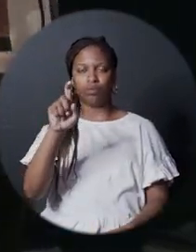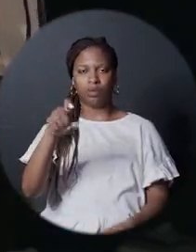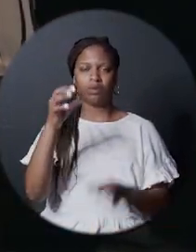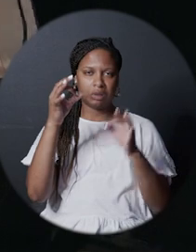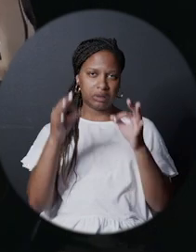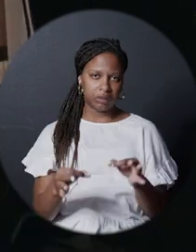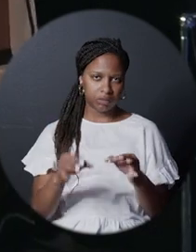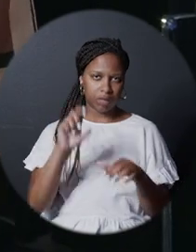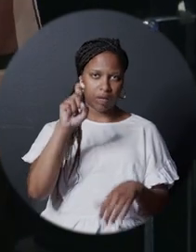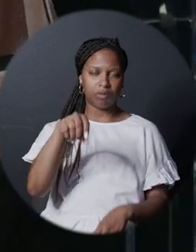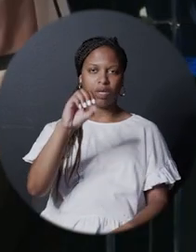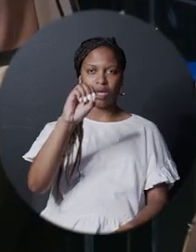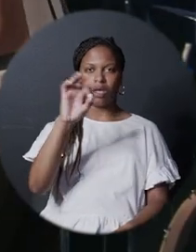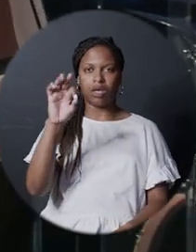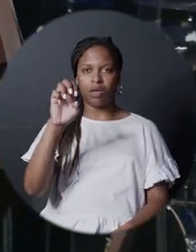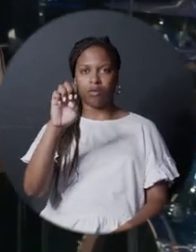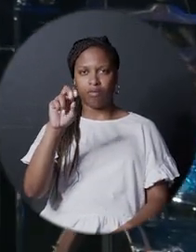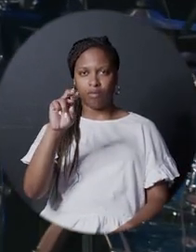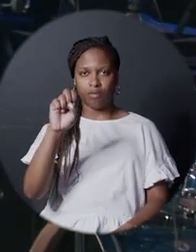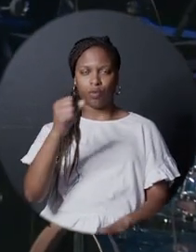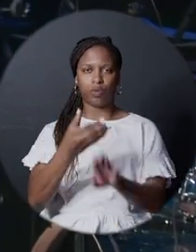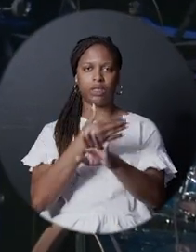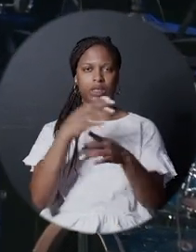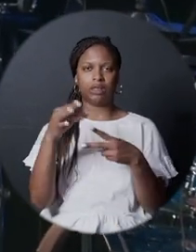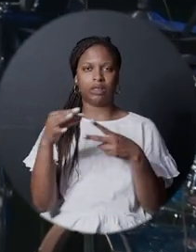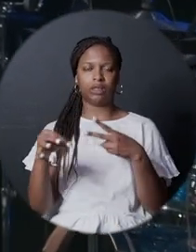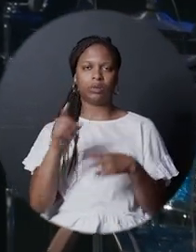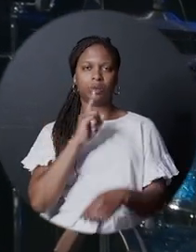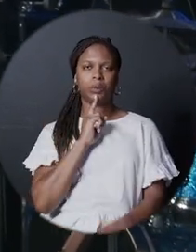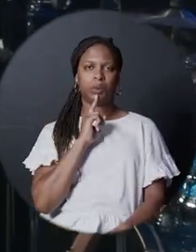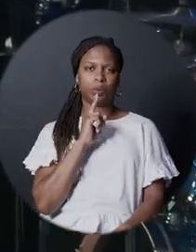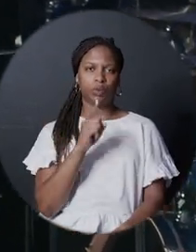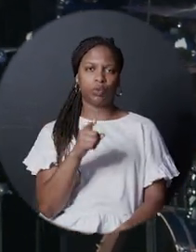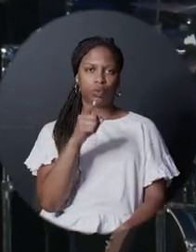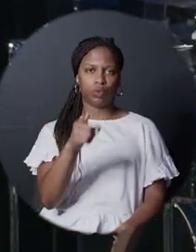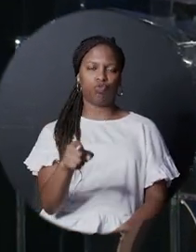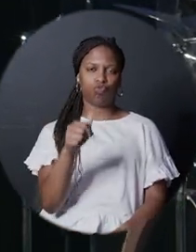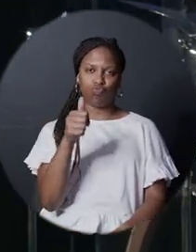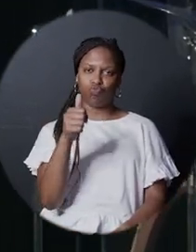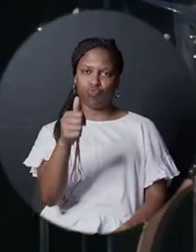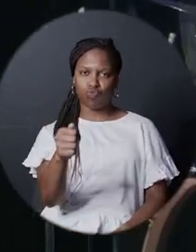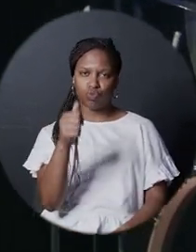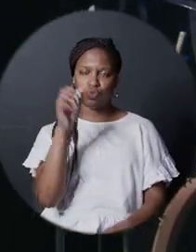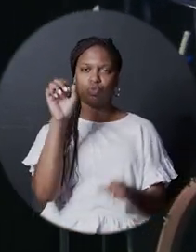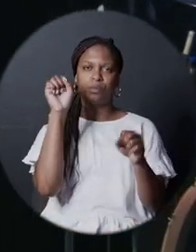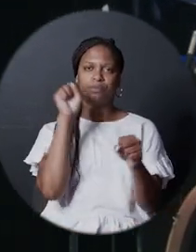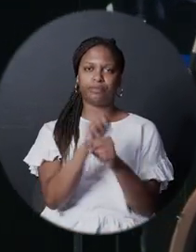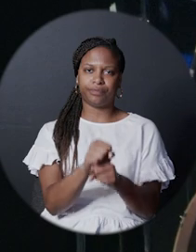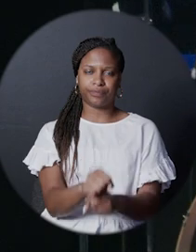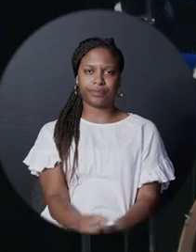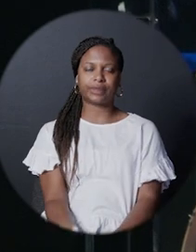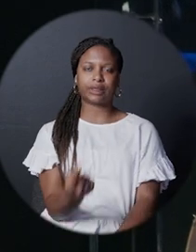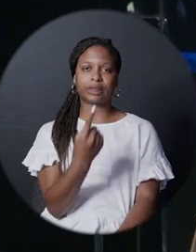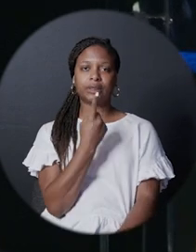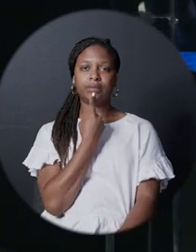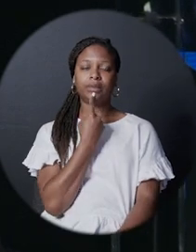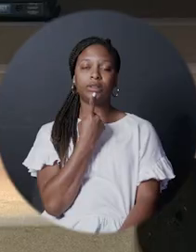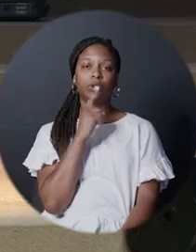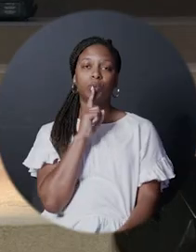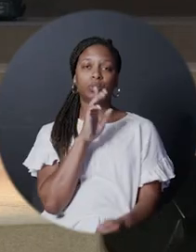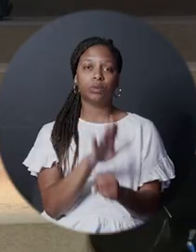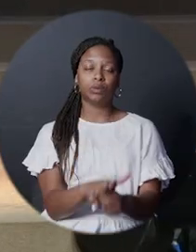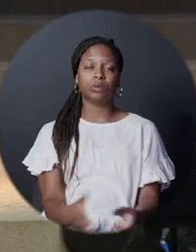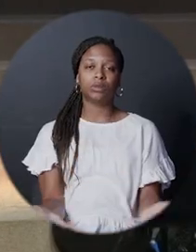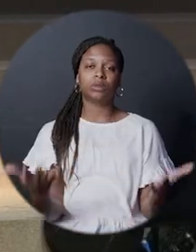You have to make some decisions. You have to be offensive. You've got to be pre-selected. You've got to make sure that your buttons work. I'm going to